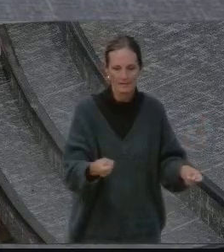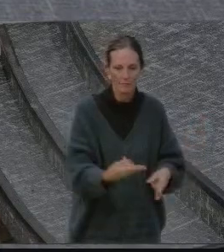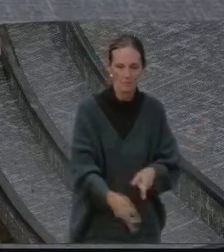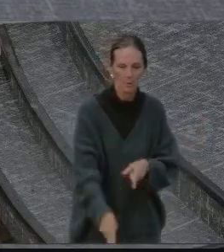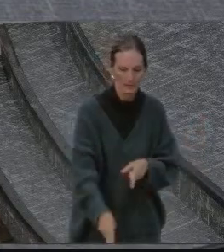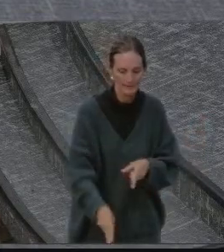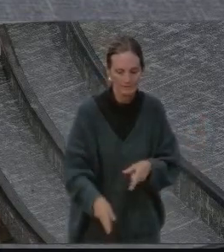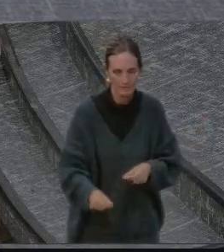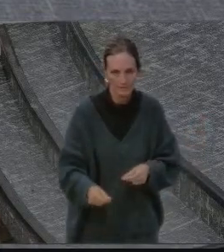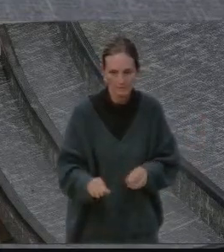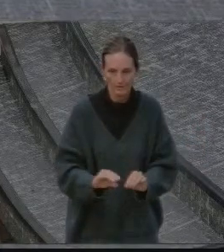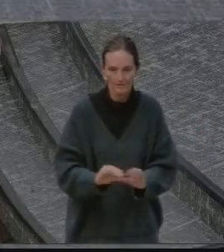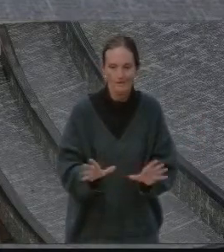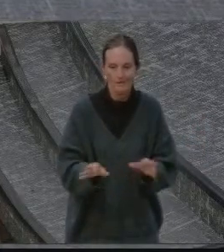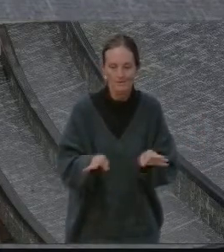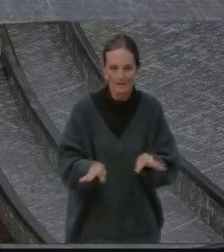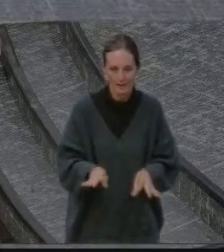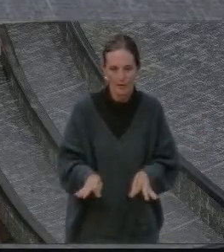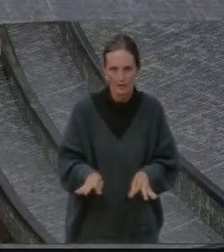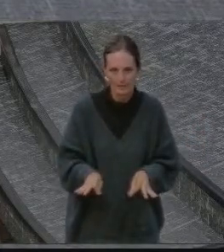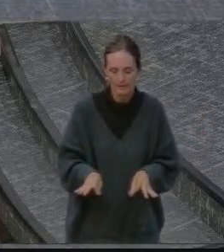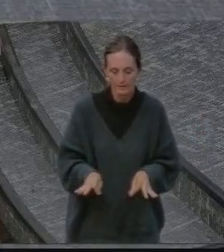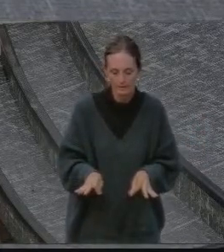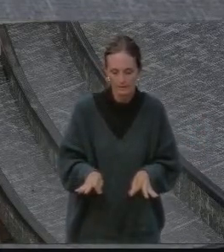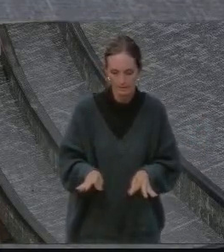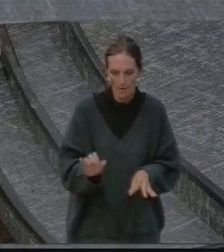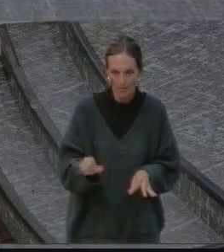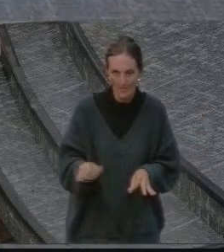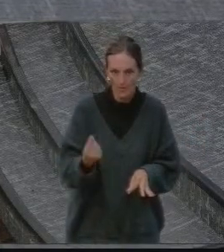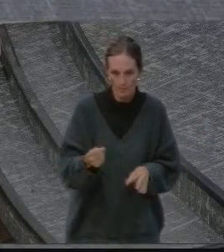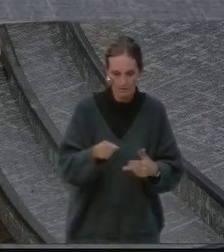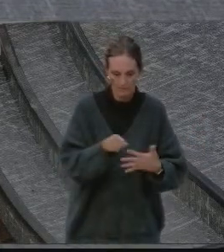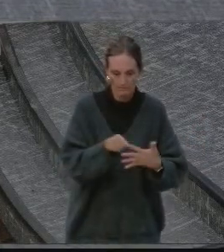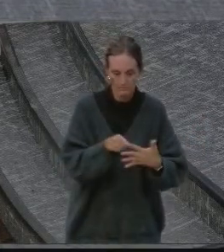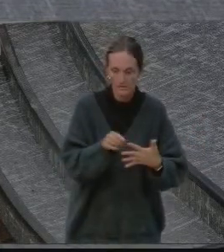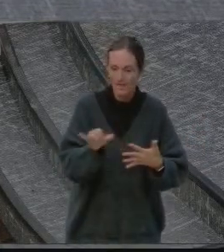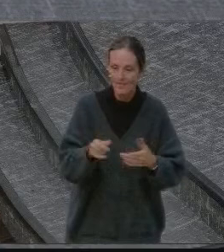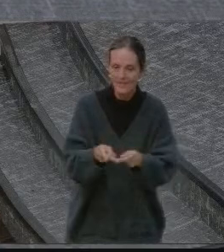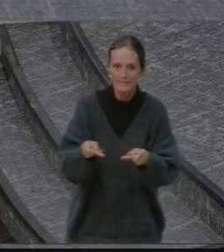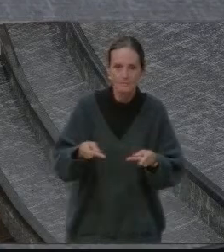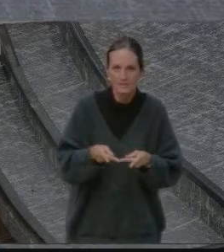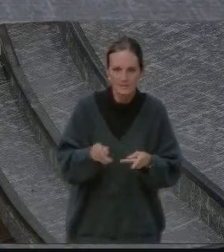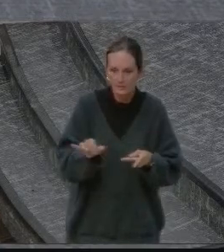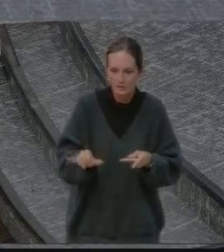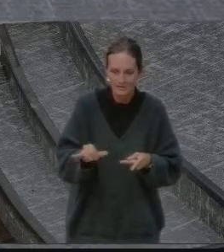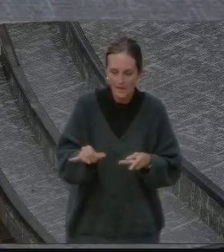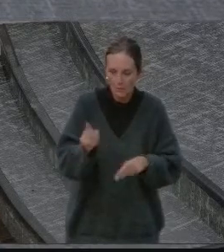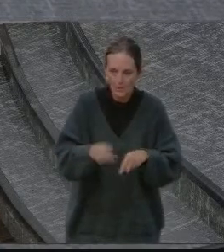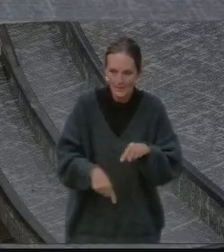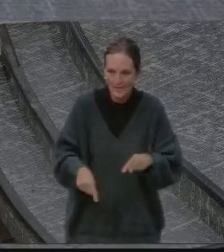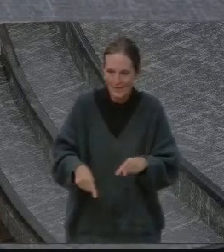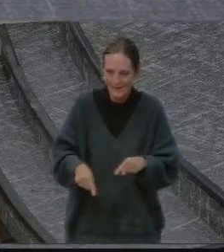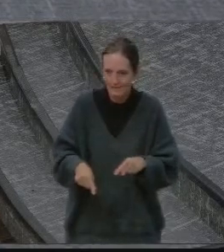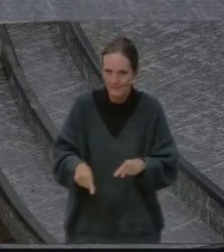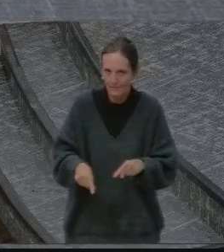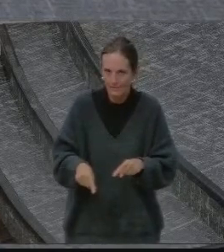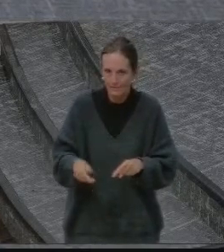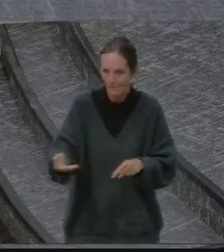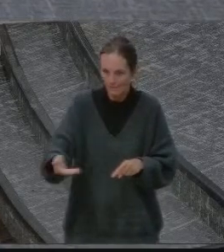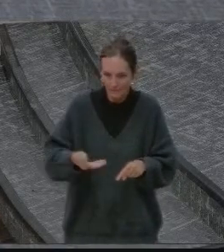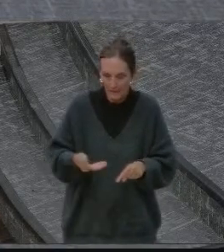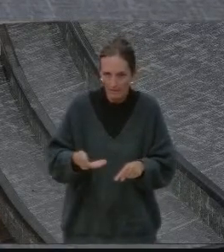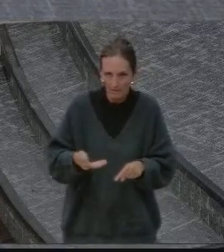not clarity, but information on that. That is for positions that we have been unable to fill this school year, and right